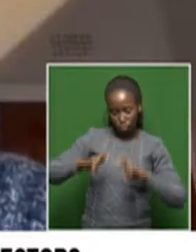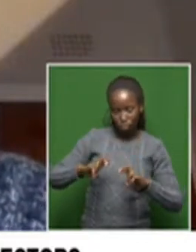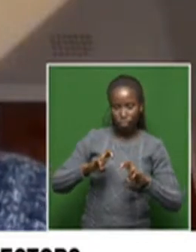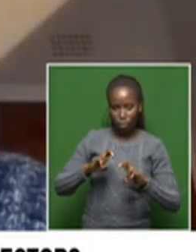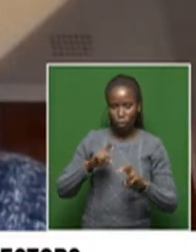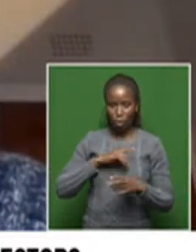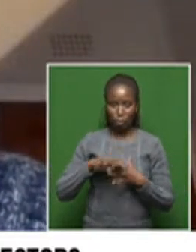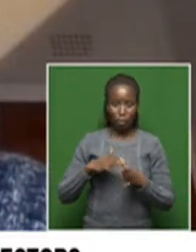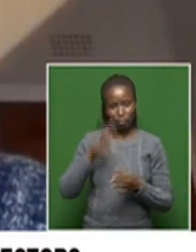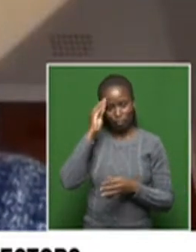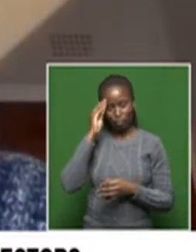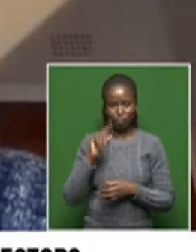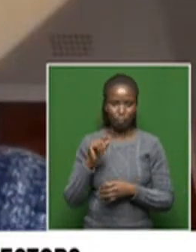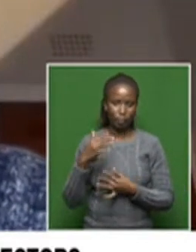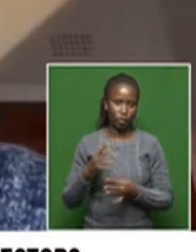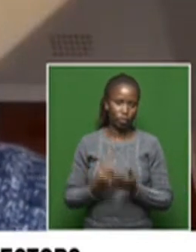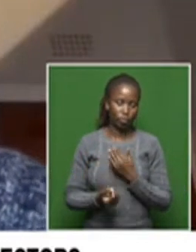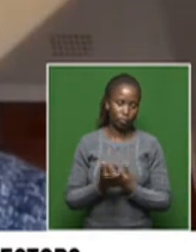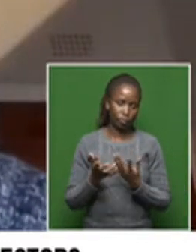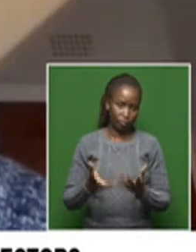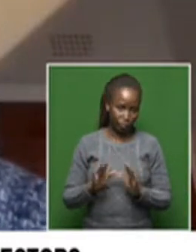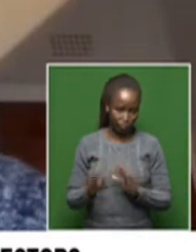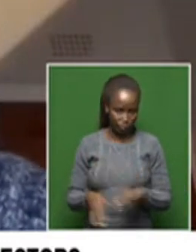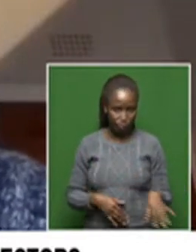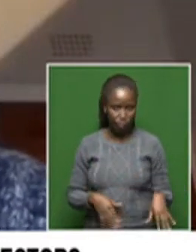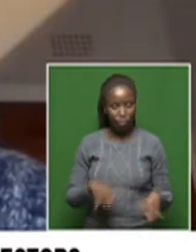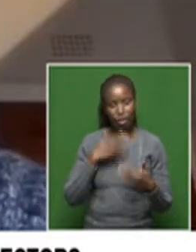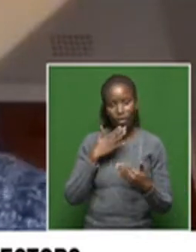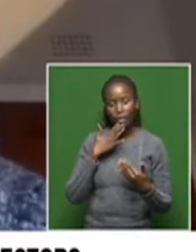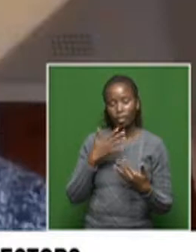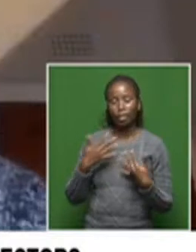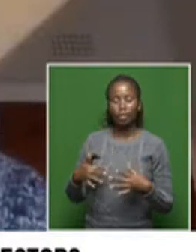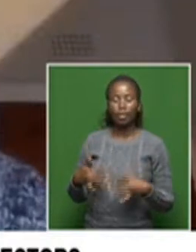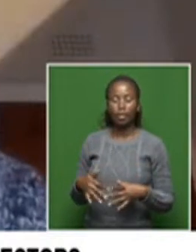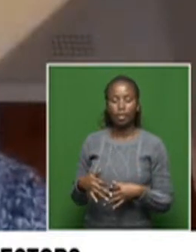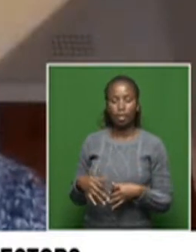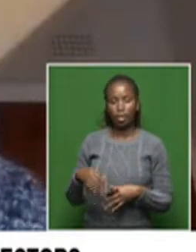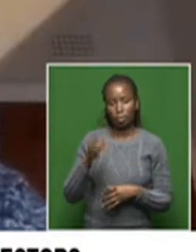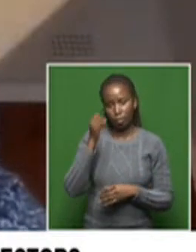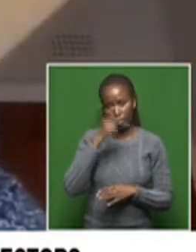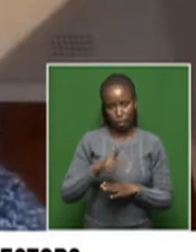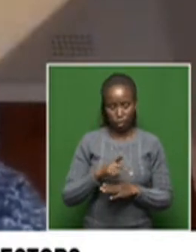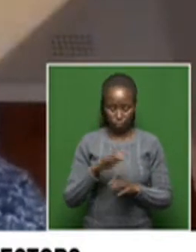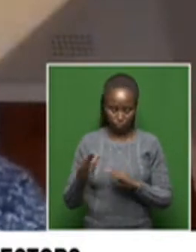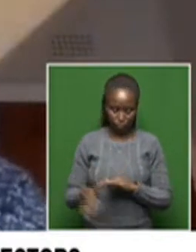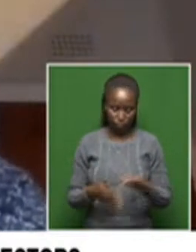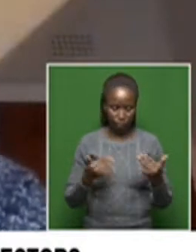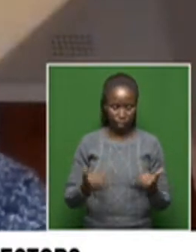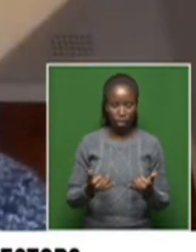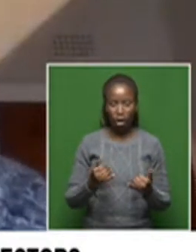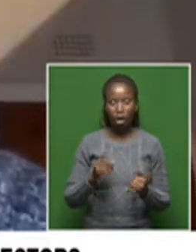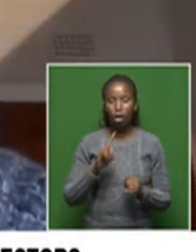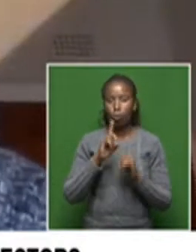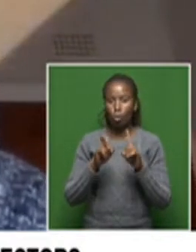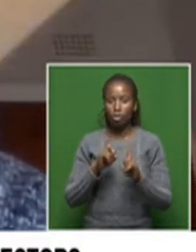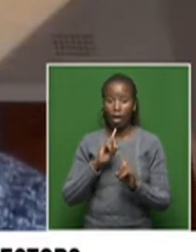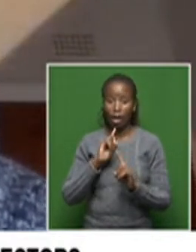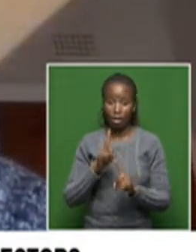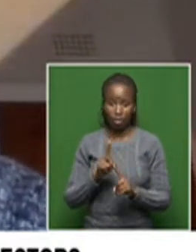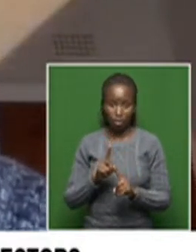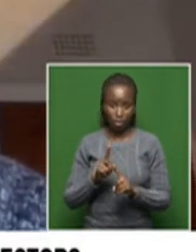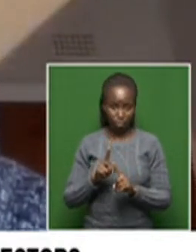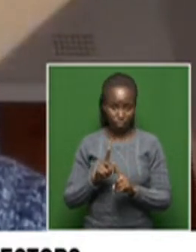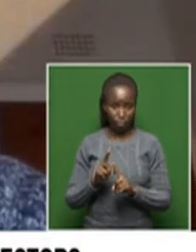at that press briefing. Thank you, Professor Rees. We're going to go on to the question and answer session, and with the